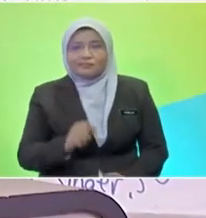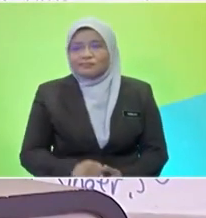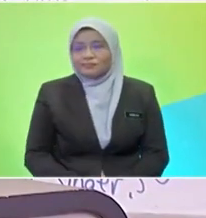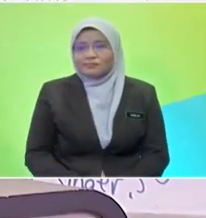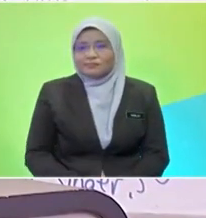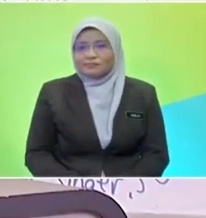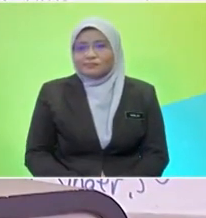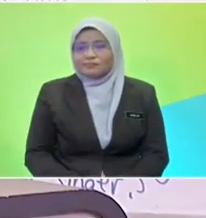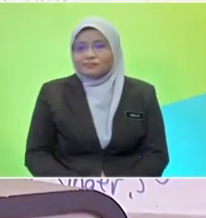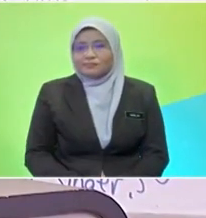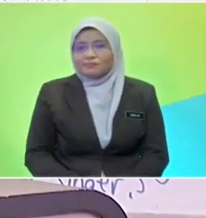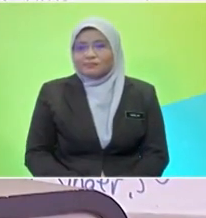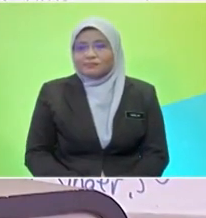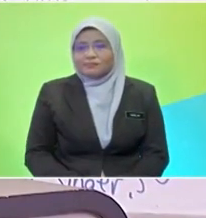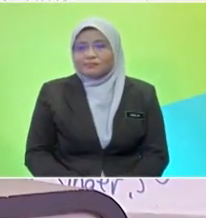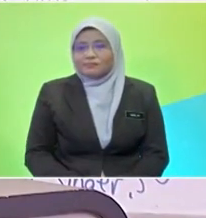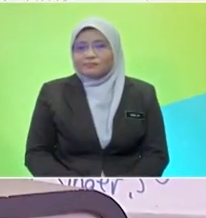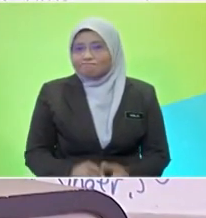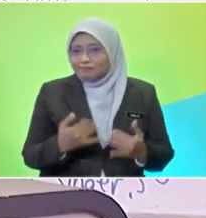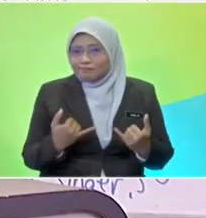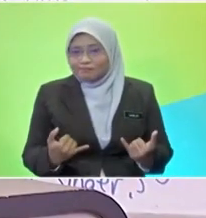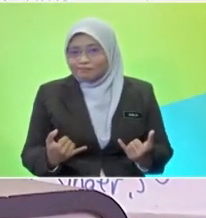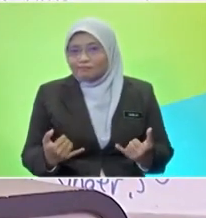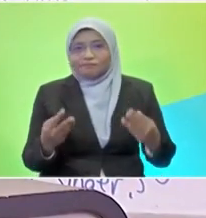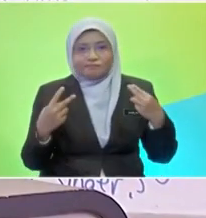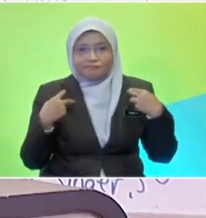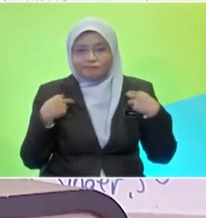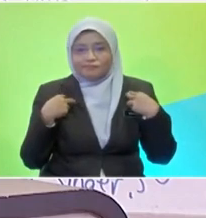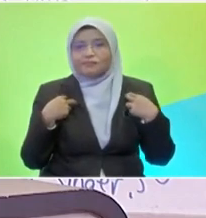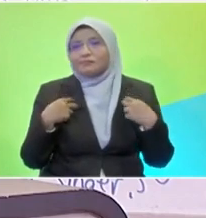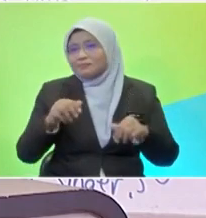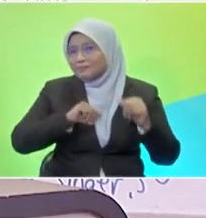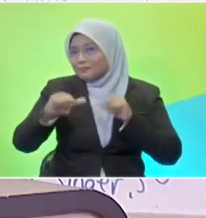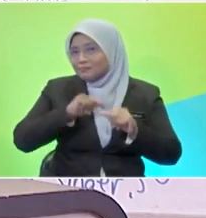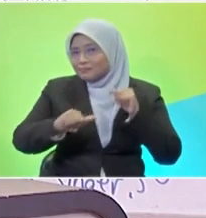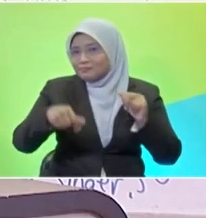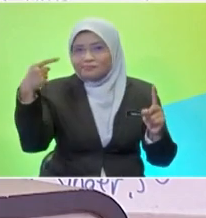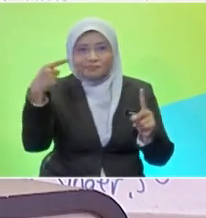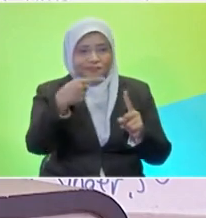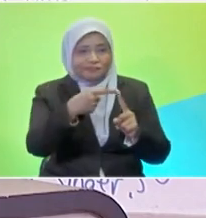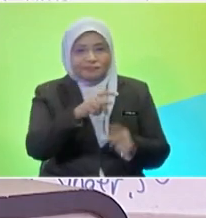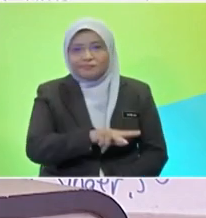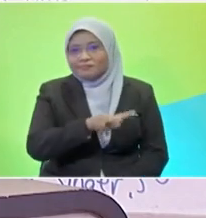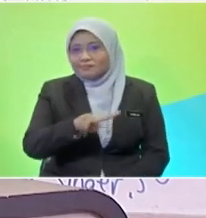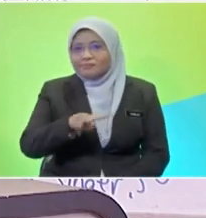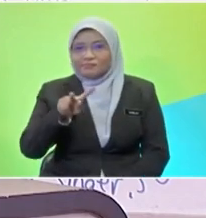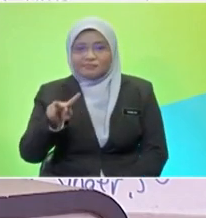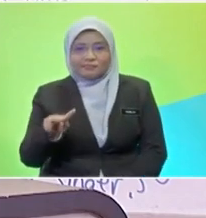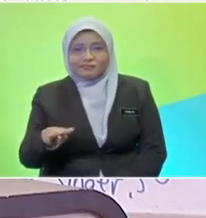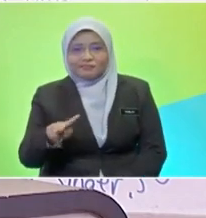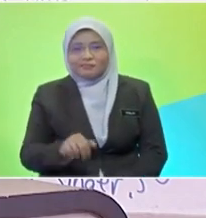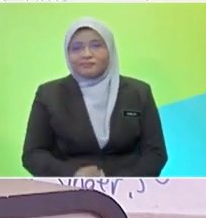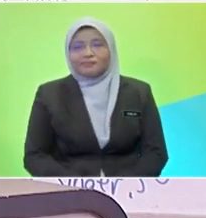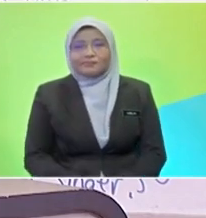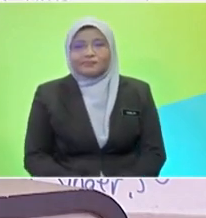this activity, our pupils in the Google Meet are going to pretend as a singer and we'll become the